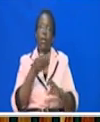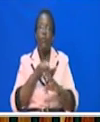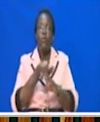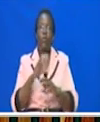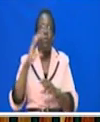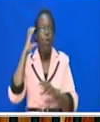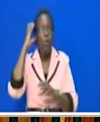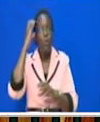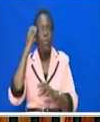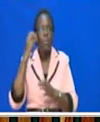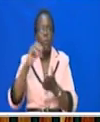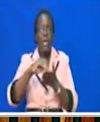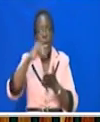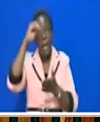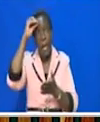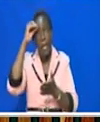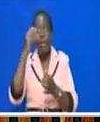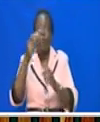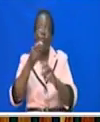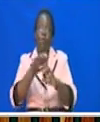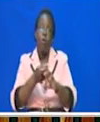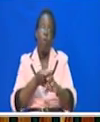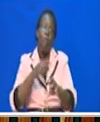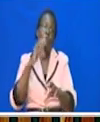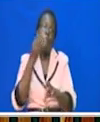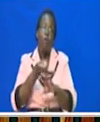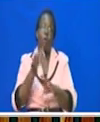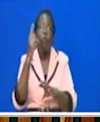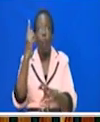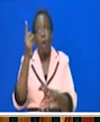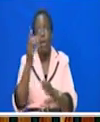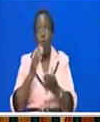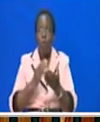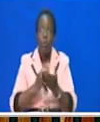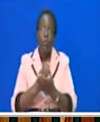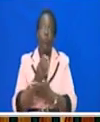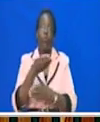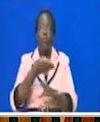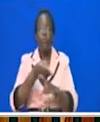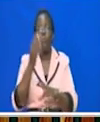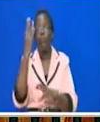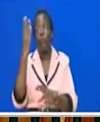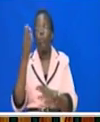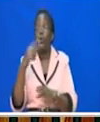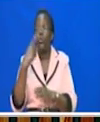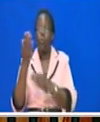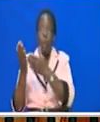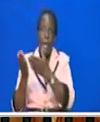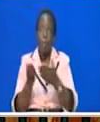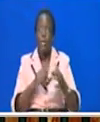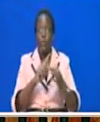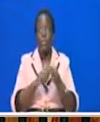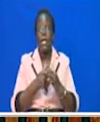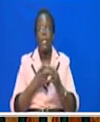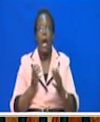concepts learned all the way from Form 1 all through to Form 4. So welcome even as we begin our